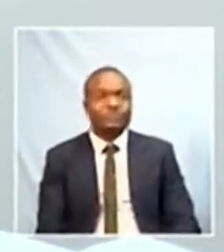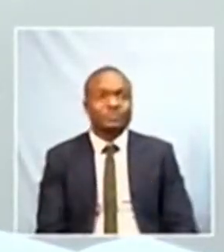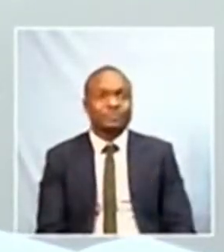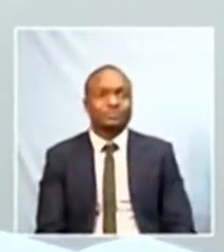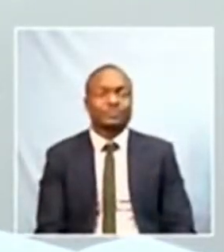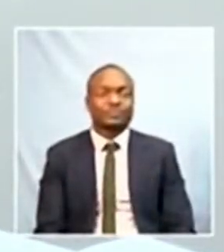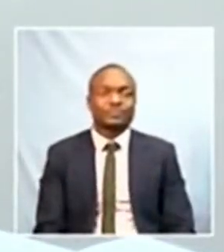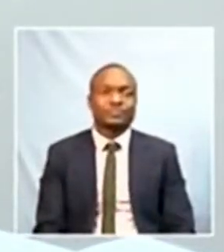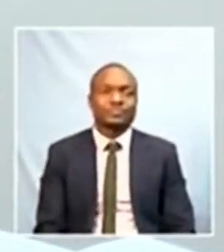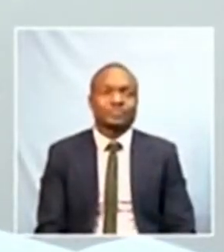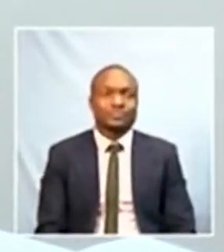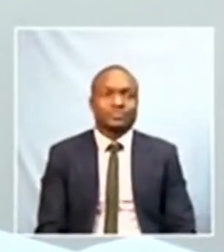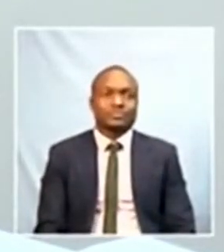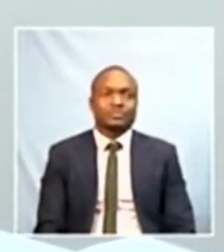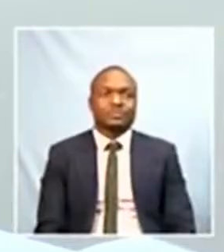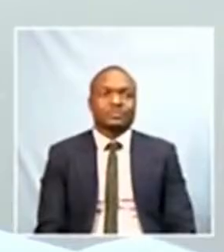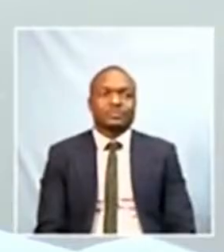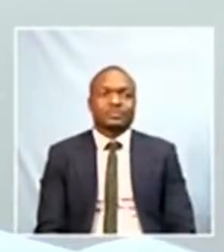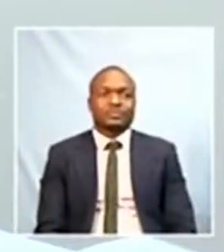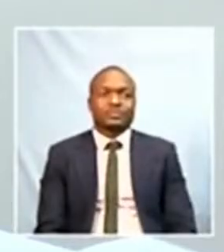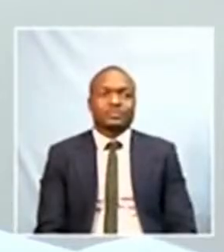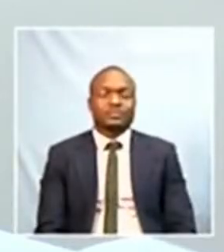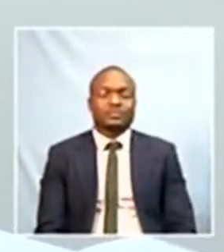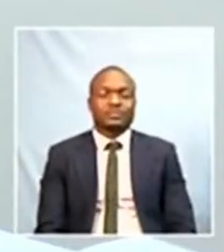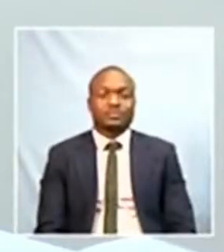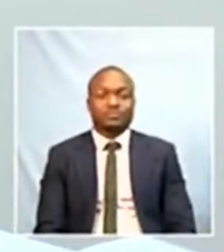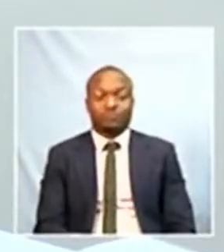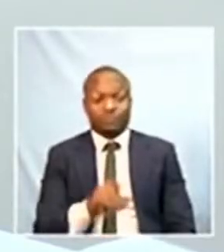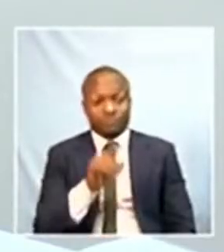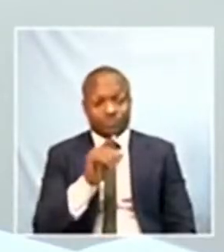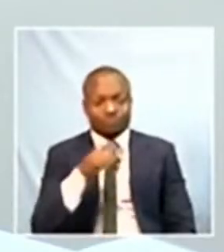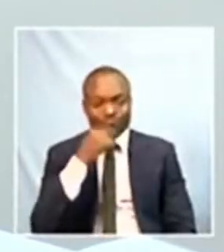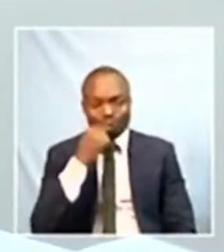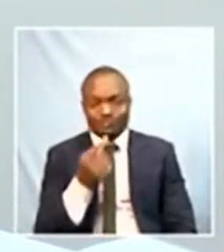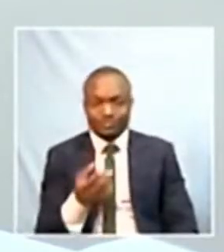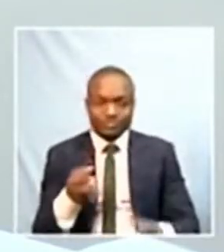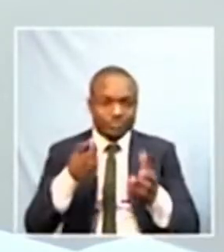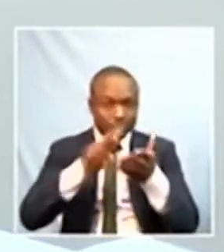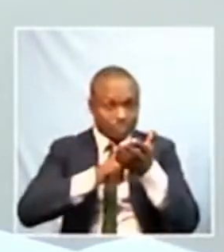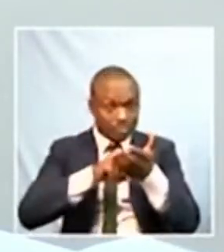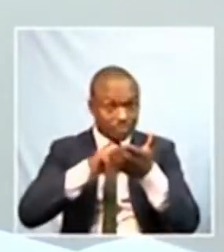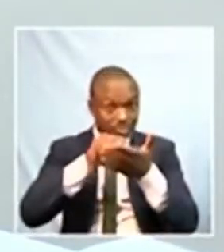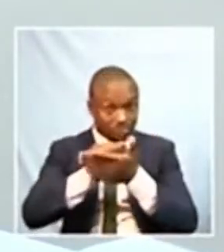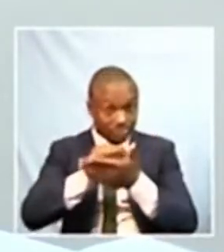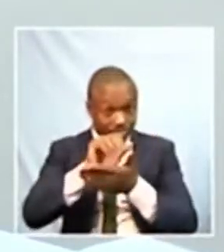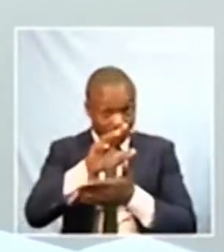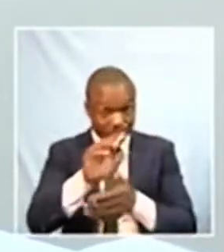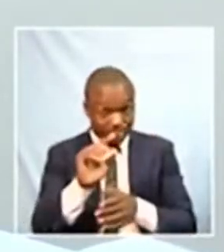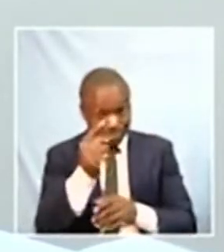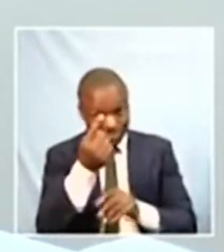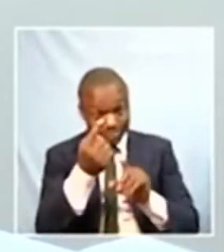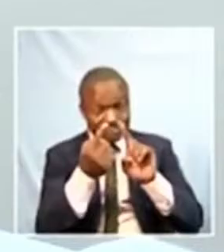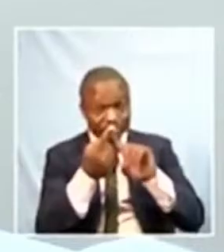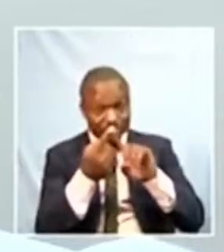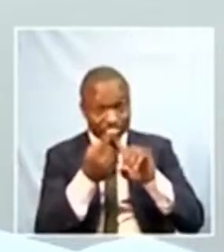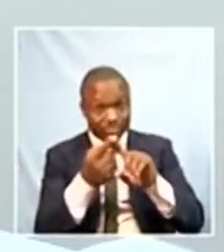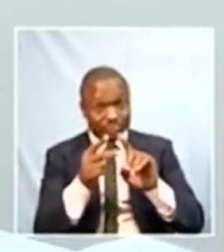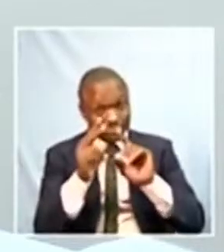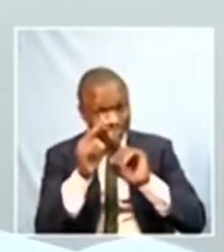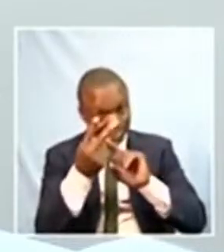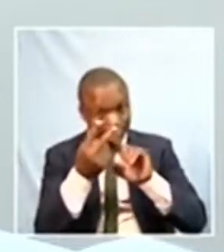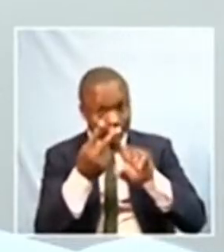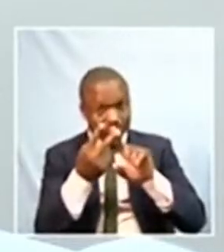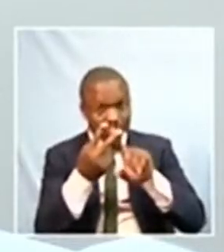in that order. When you say it was re-advertised, first,